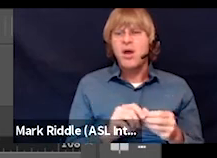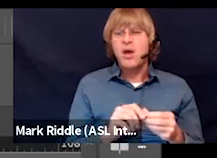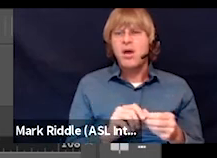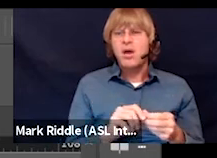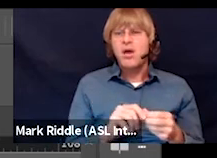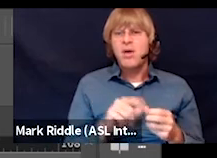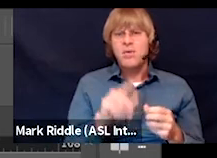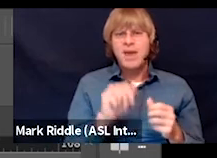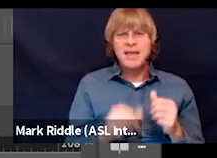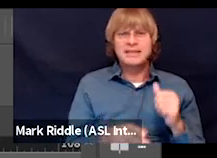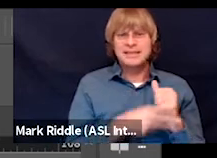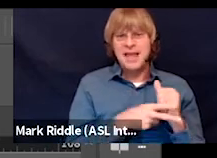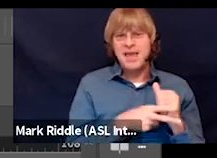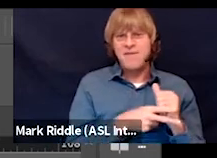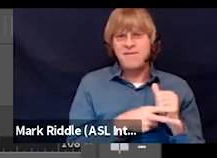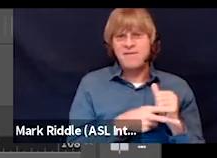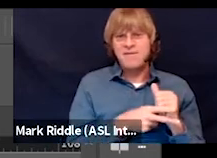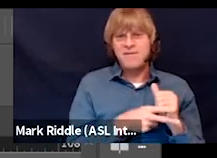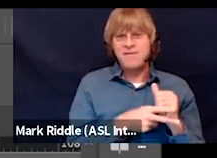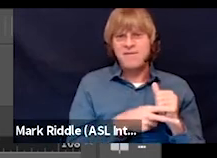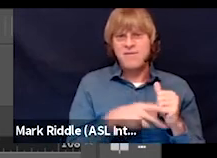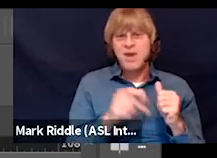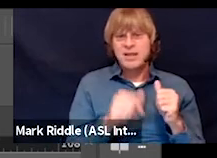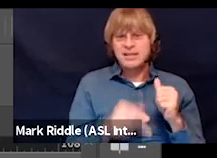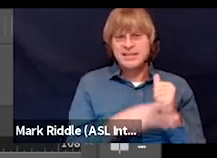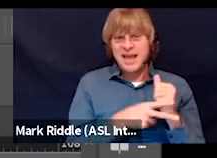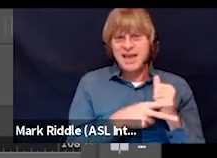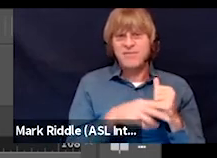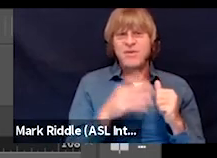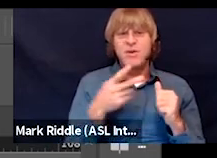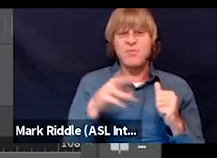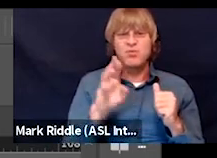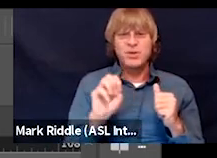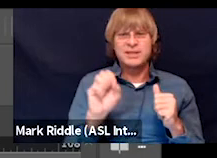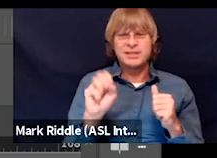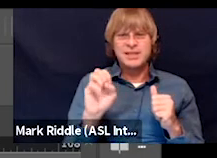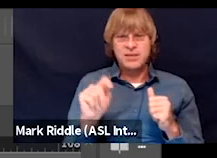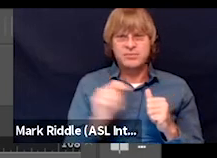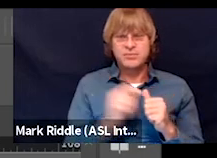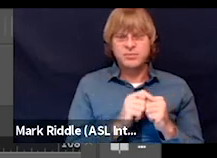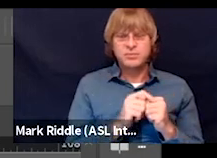you can save that. You can save a preset.